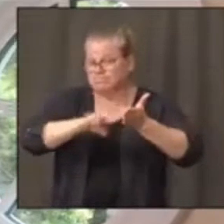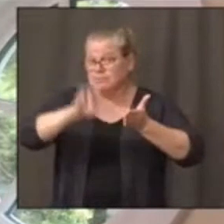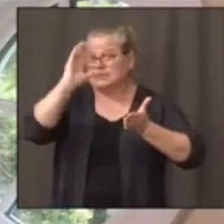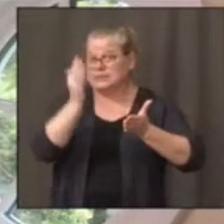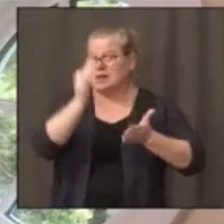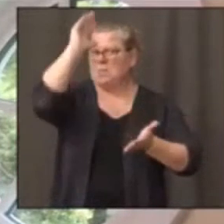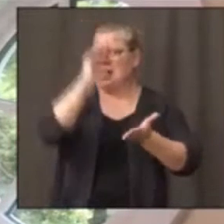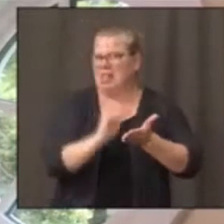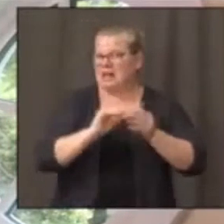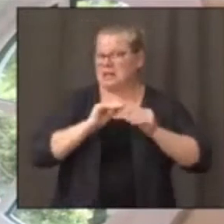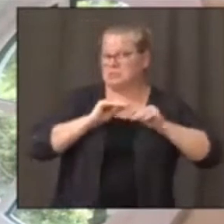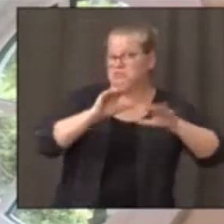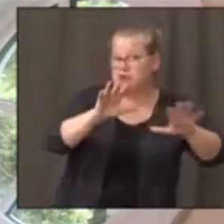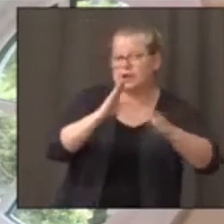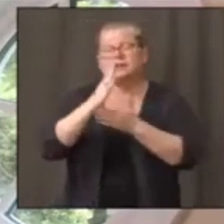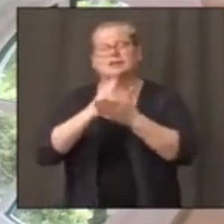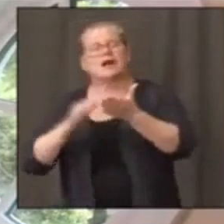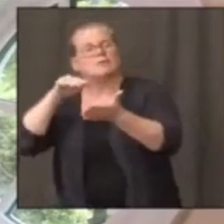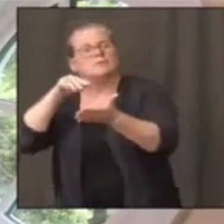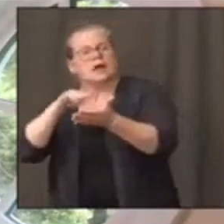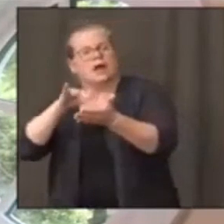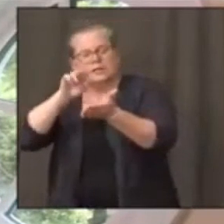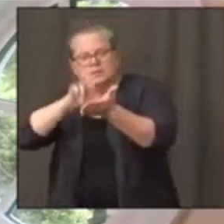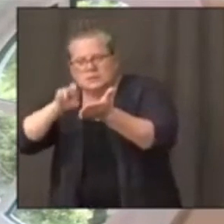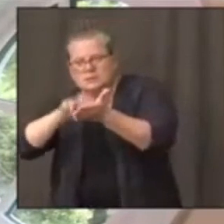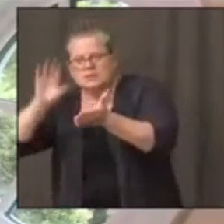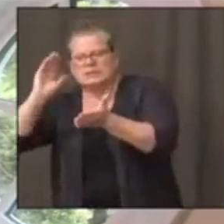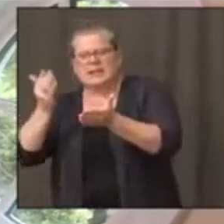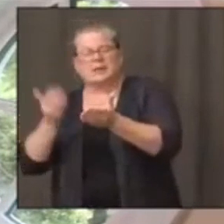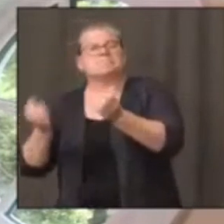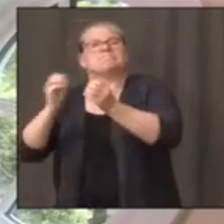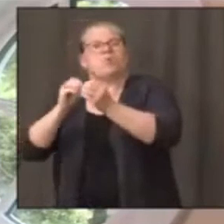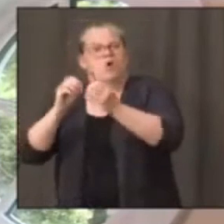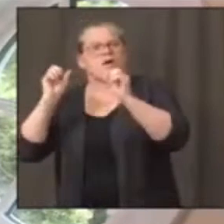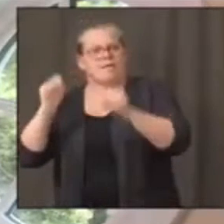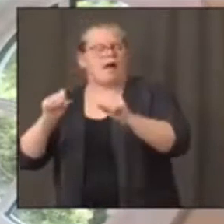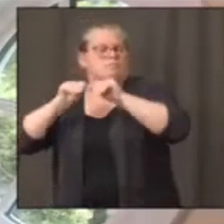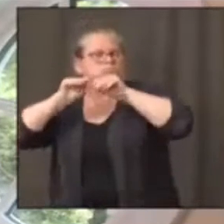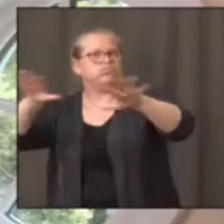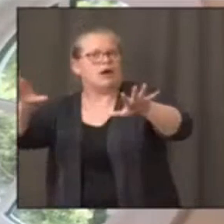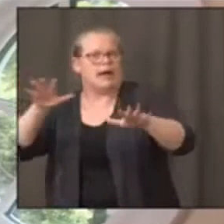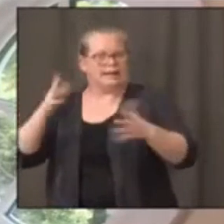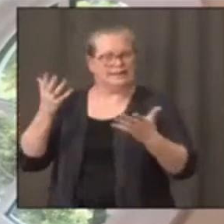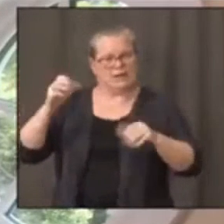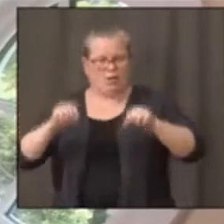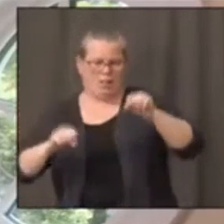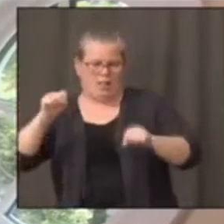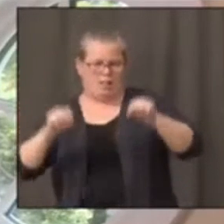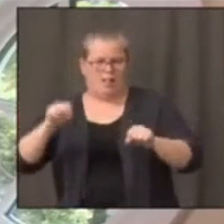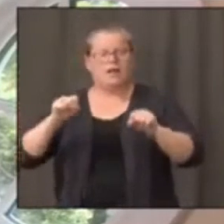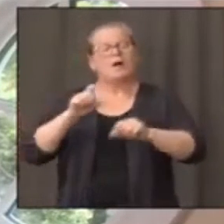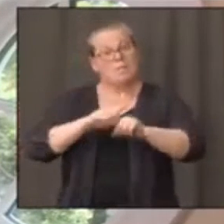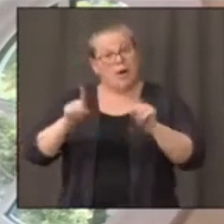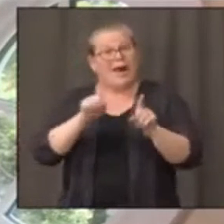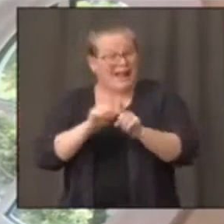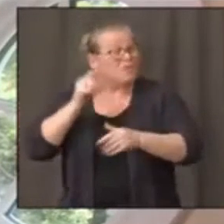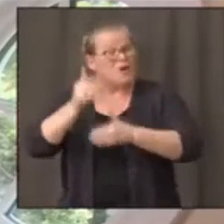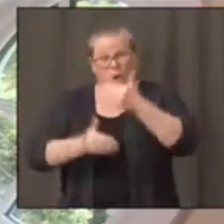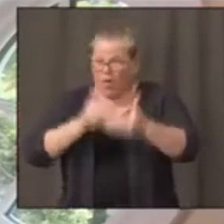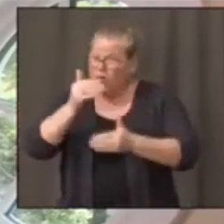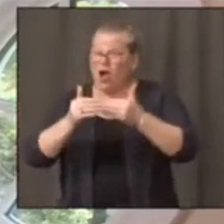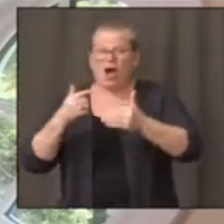settings. And we need to have humility about this virus and appreciate that we don't fully understand it. And we're learning a lot as we go. We've